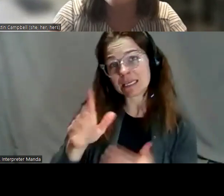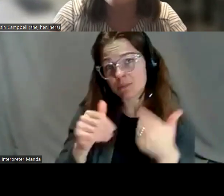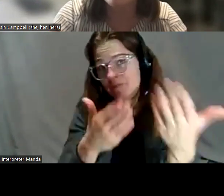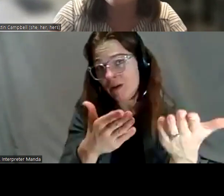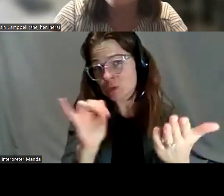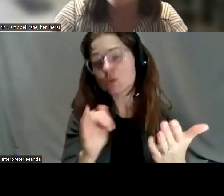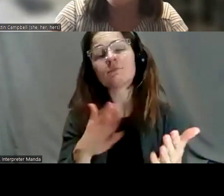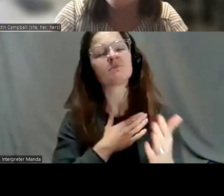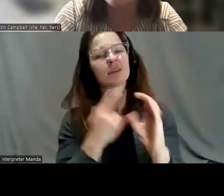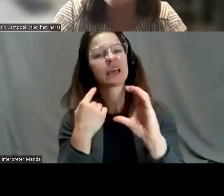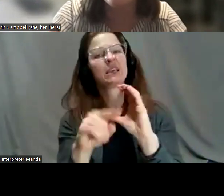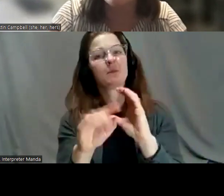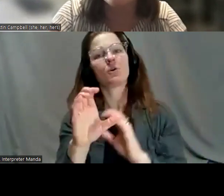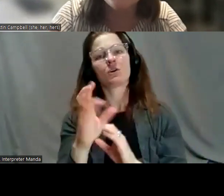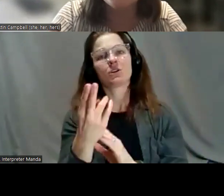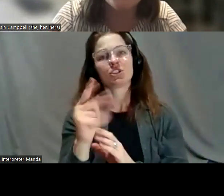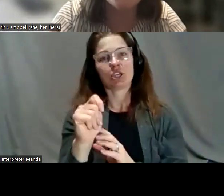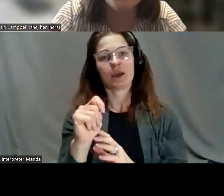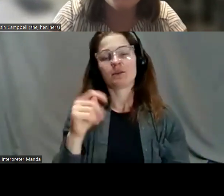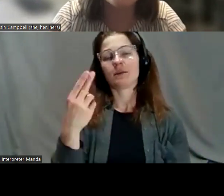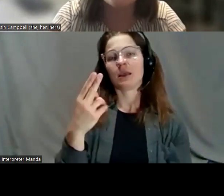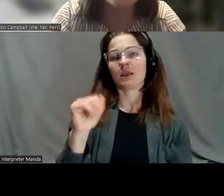my email in the chat. It's